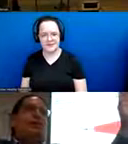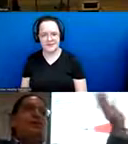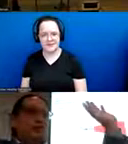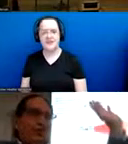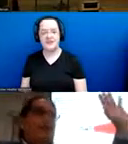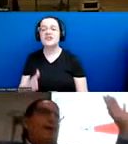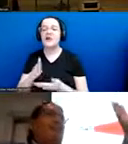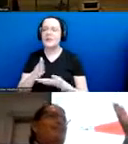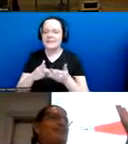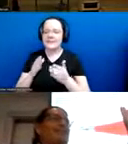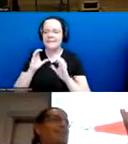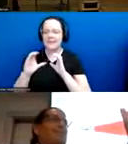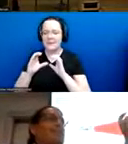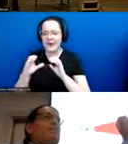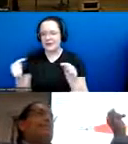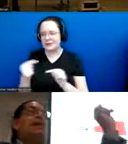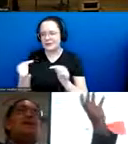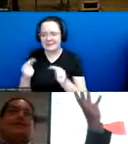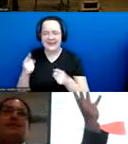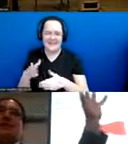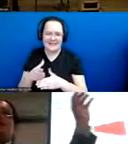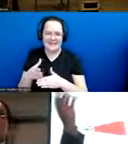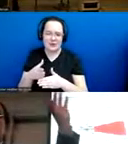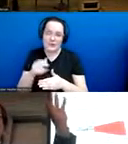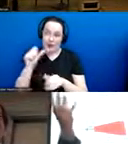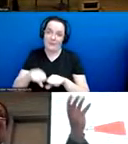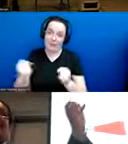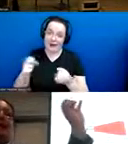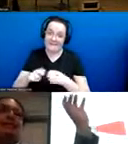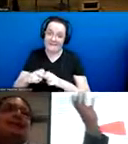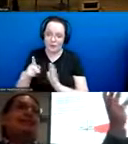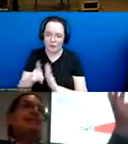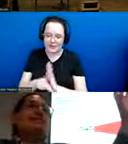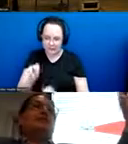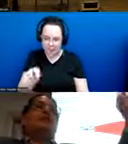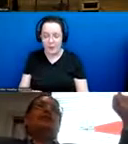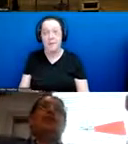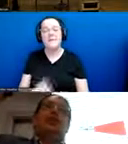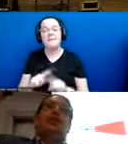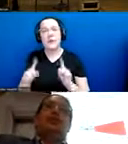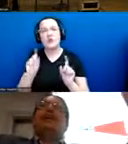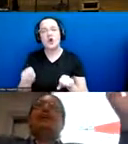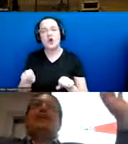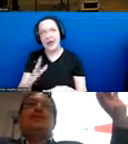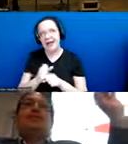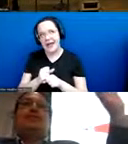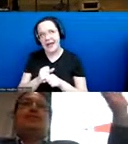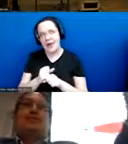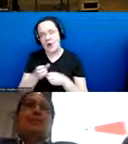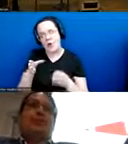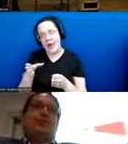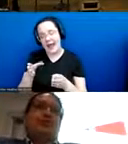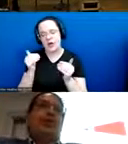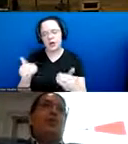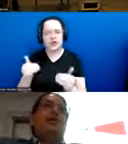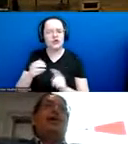happen in between, so then you don't violate any physical principle. But say you could gain a means to transfer information from